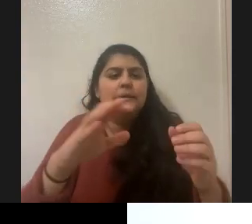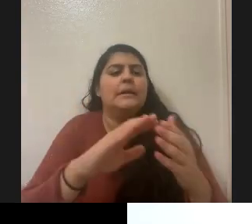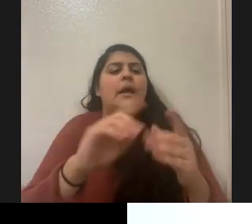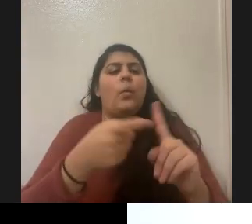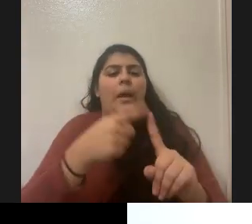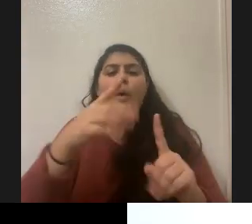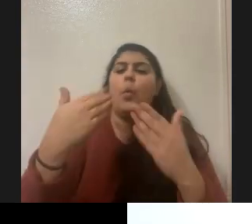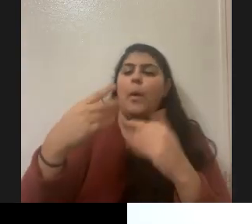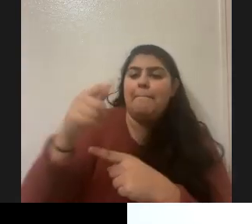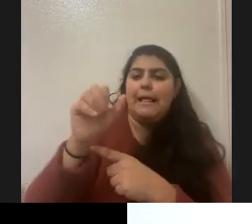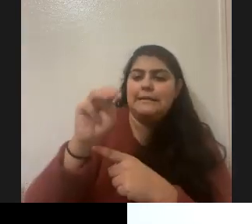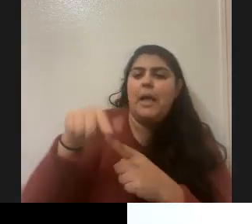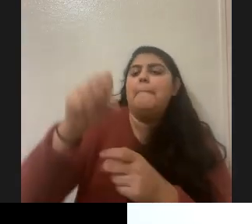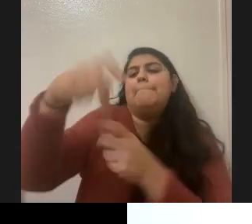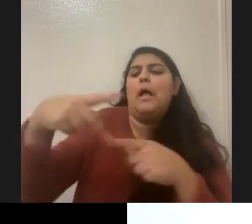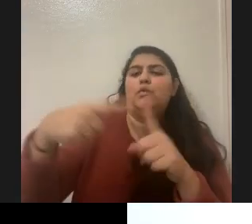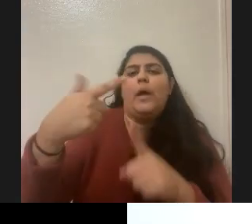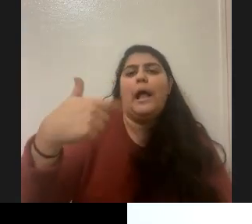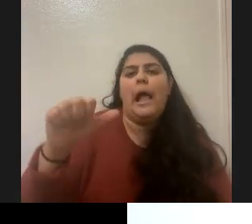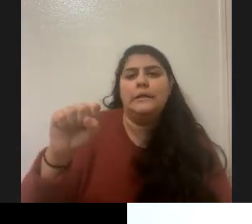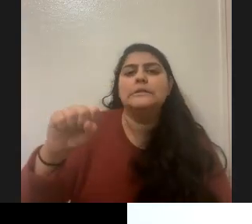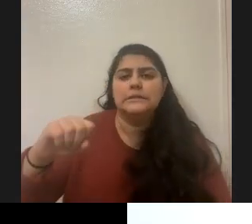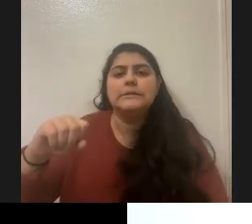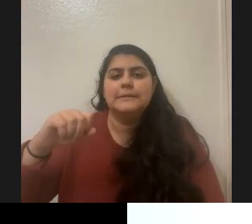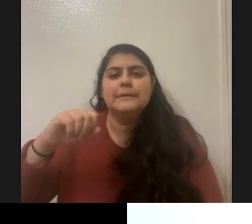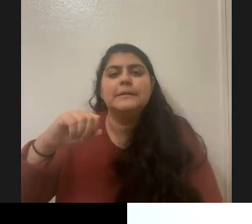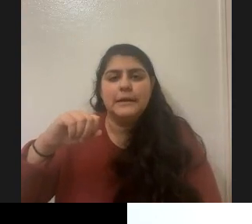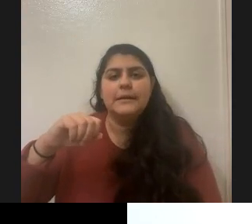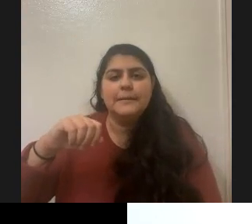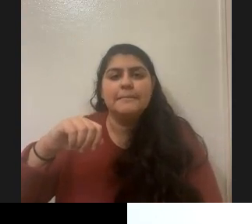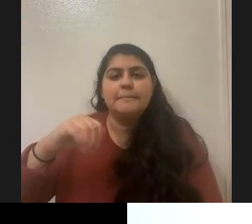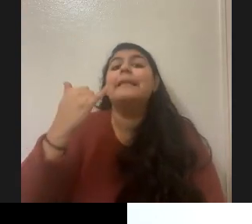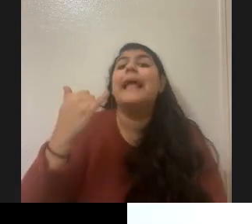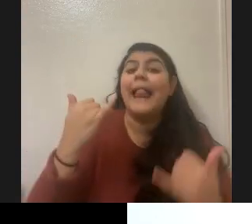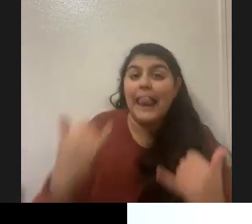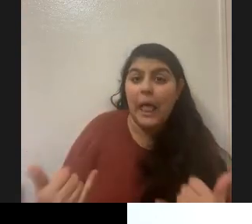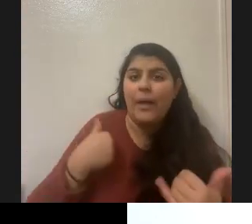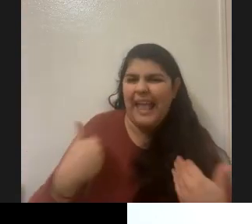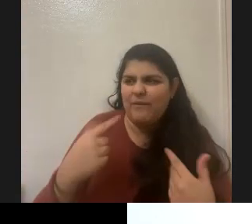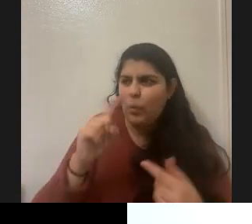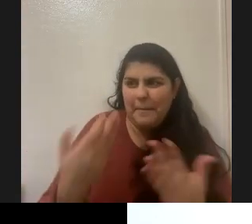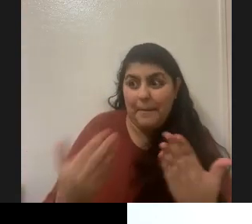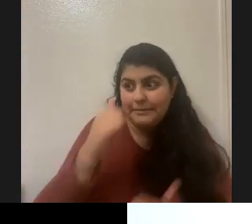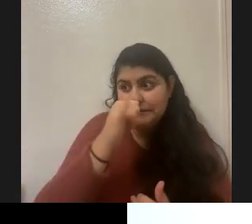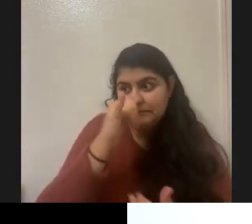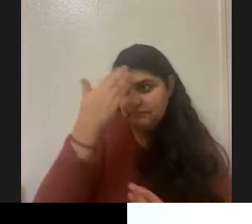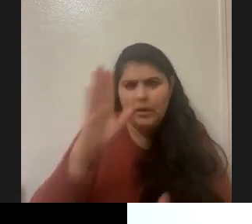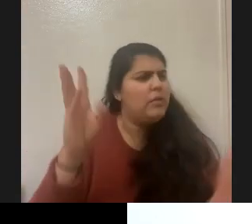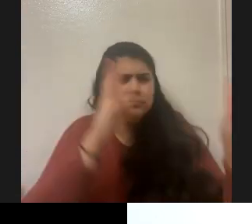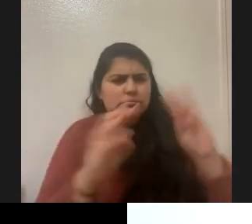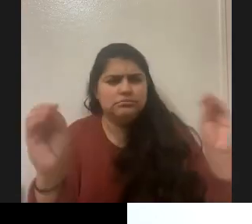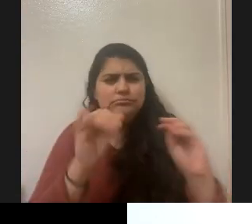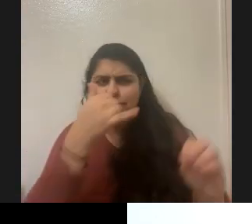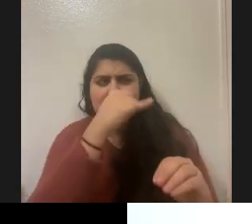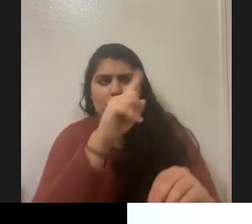turns back into a gas. So Okay, I now don't know. what I hope is not a silly question. No, So don't worry, no silly all right. questions.